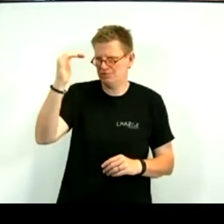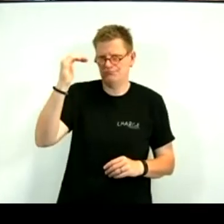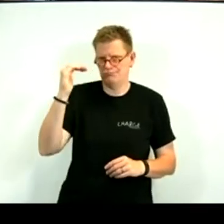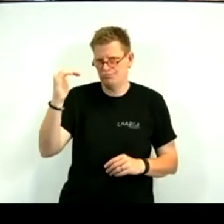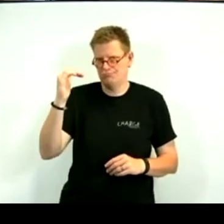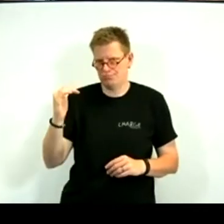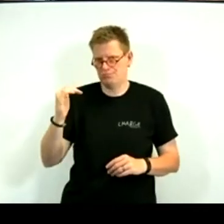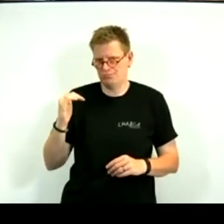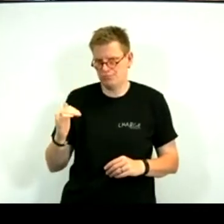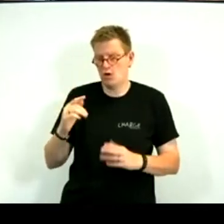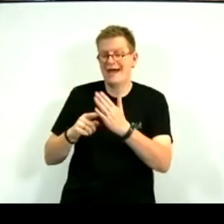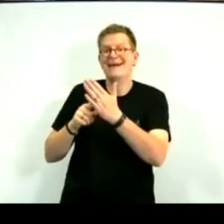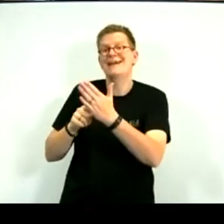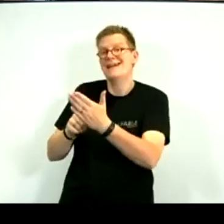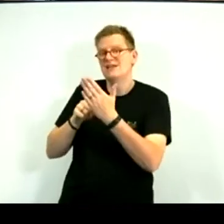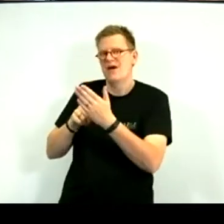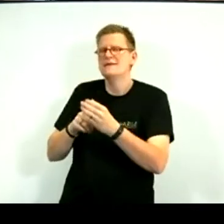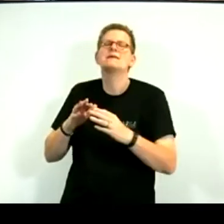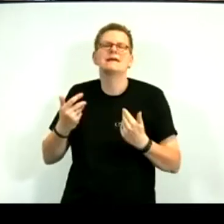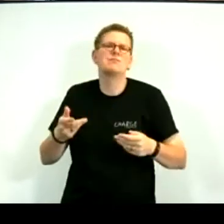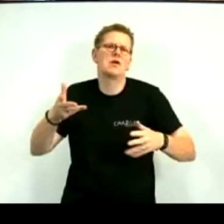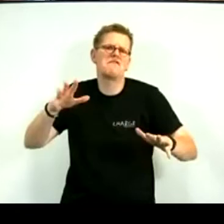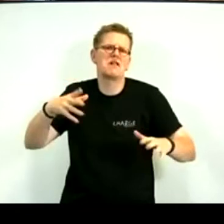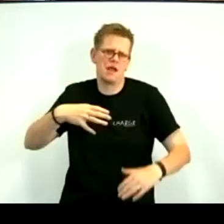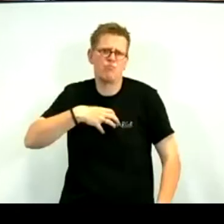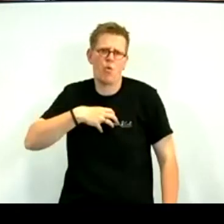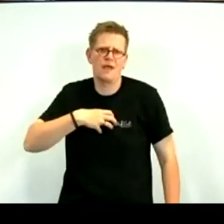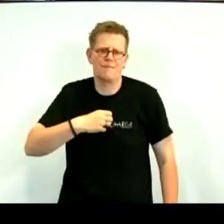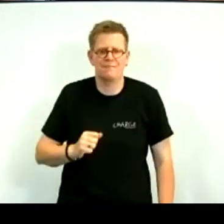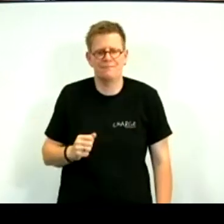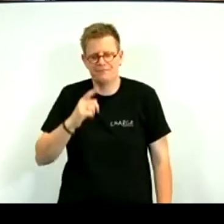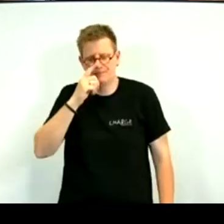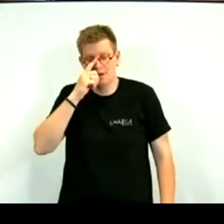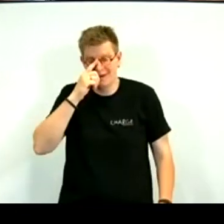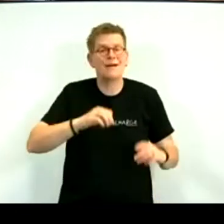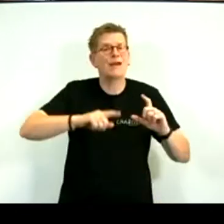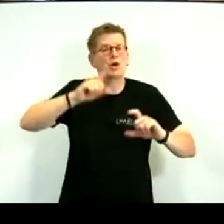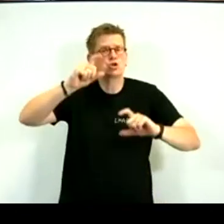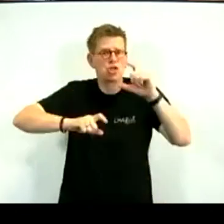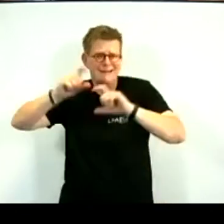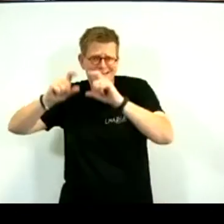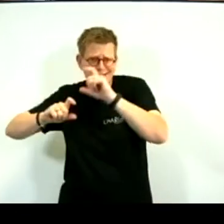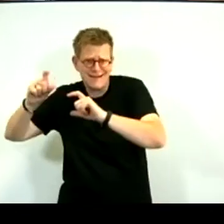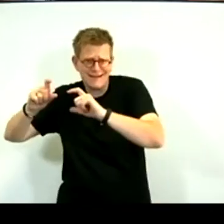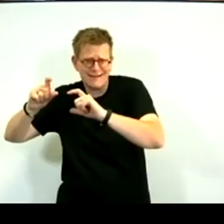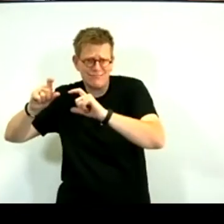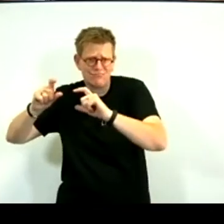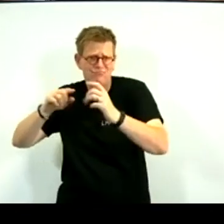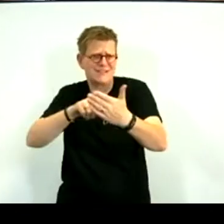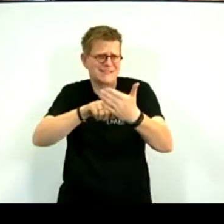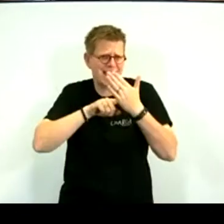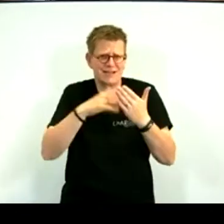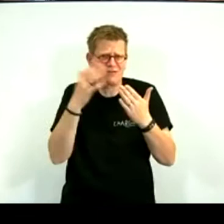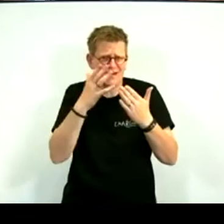statistically, it's mainly the prime caregiver of the baby, who's usually the mother. They're usually the